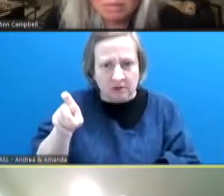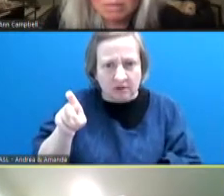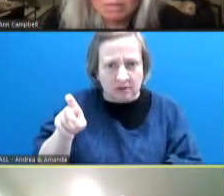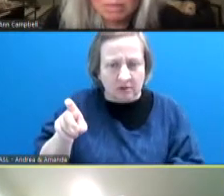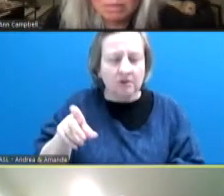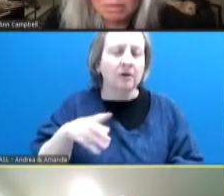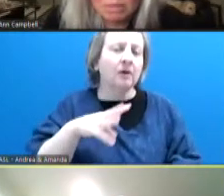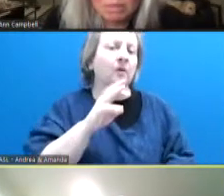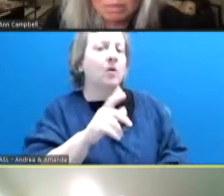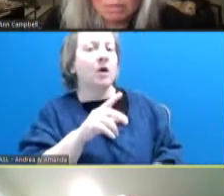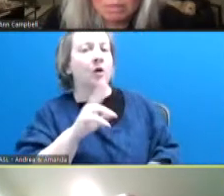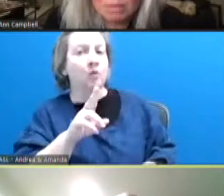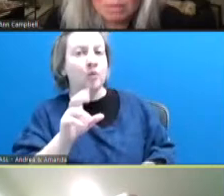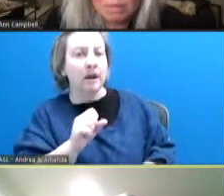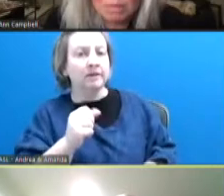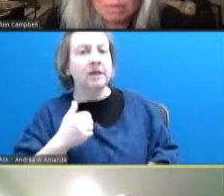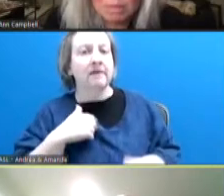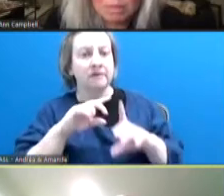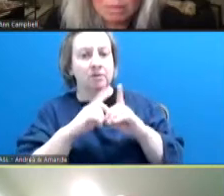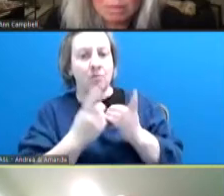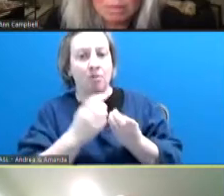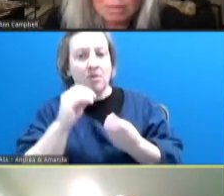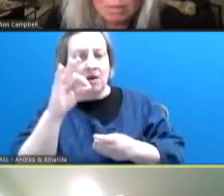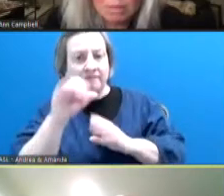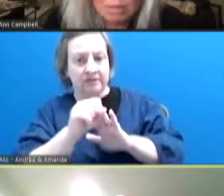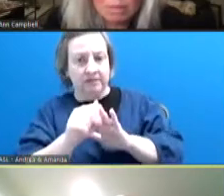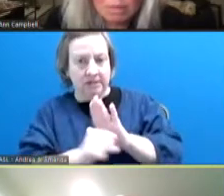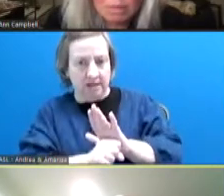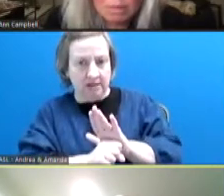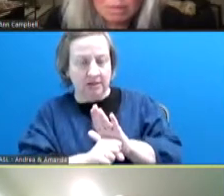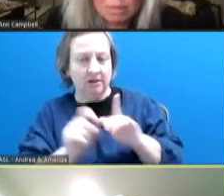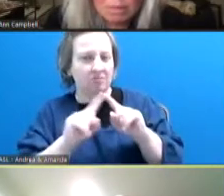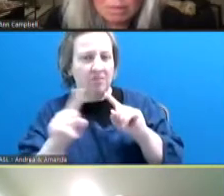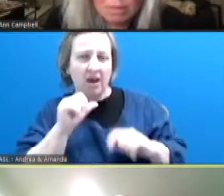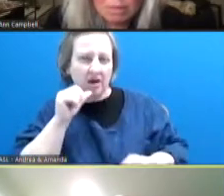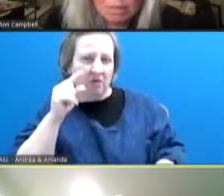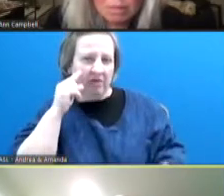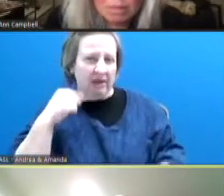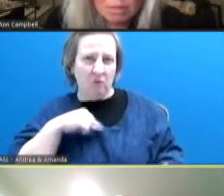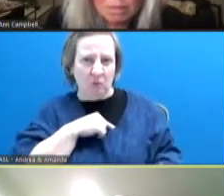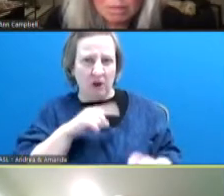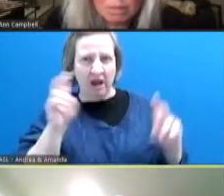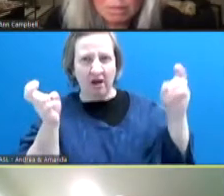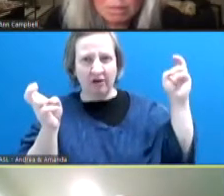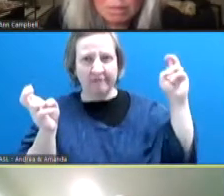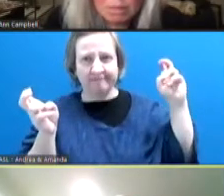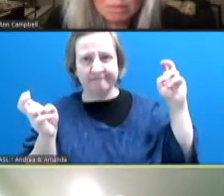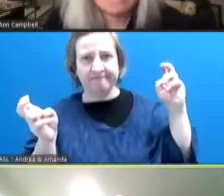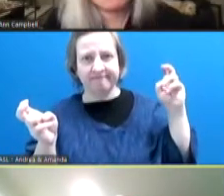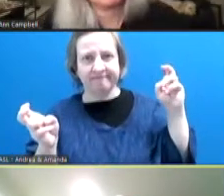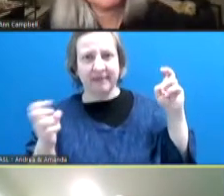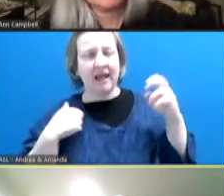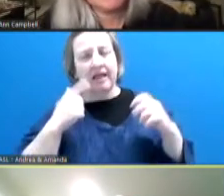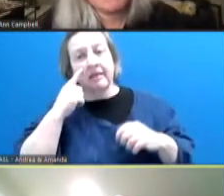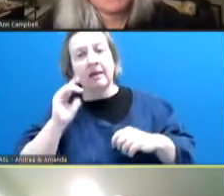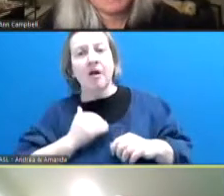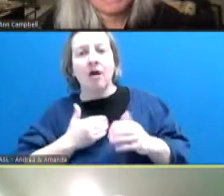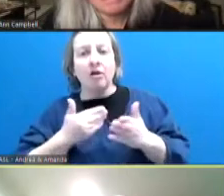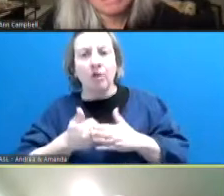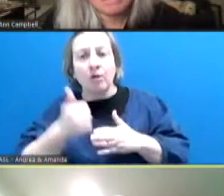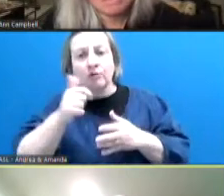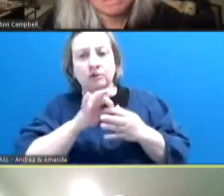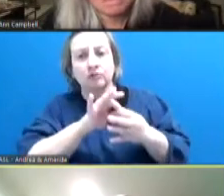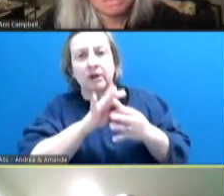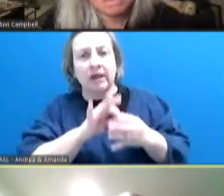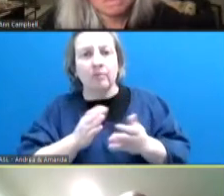Well, the US has a Department of State, but I don't think we're really necessarily, I think our closest relationship is